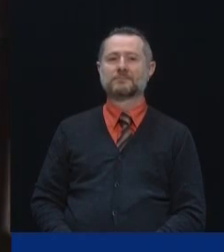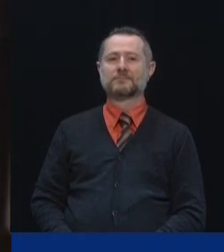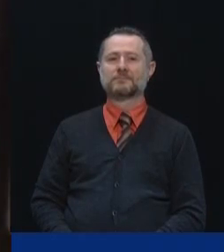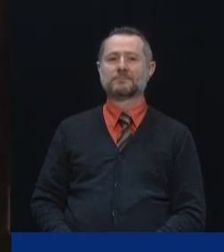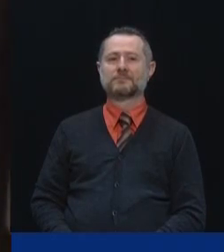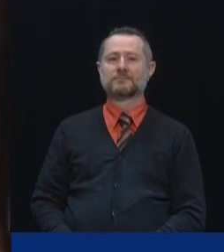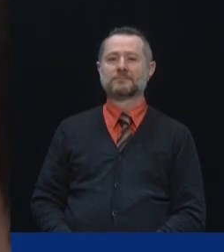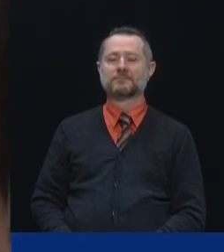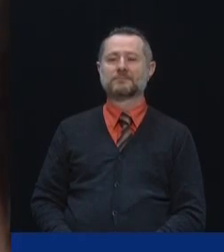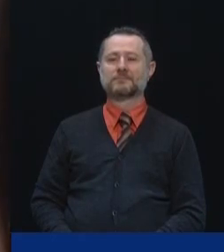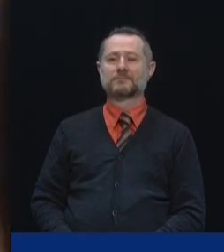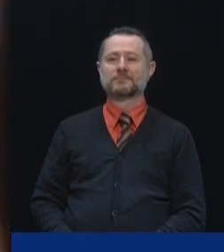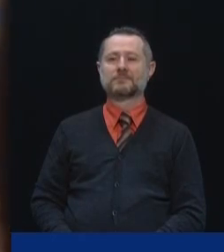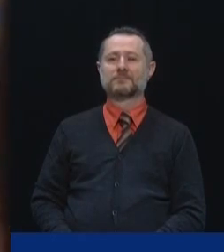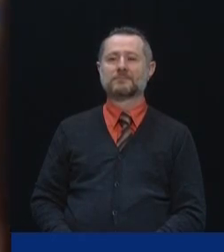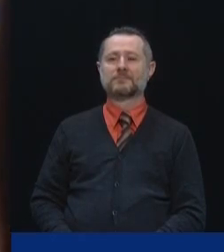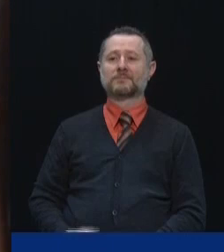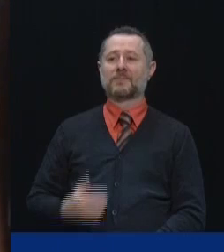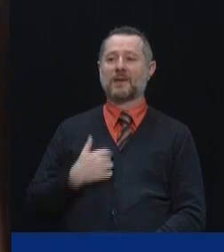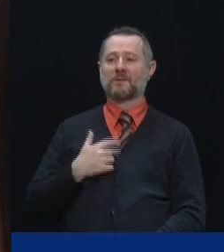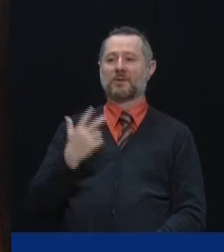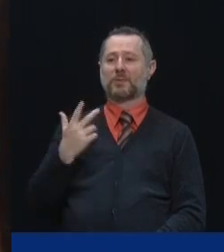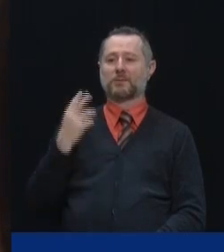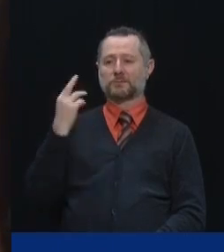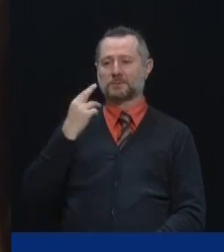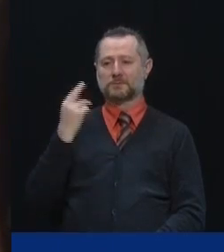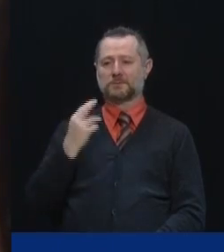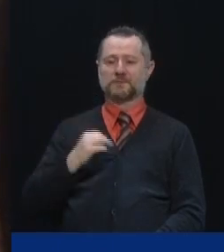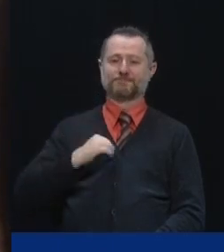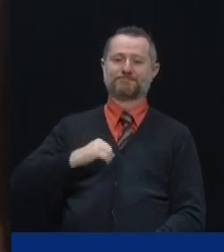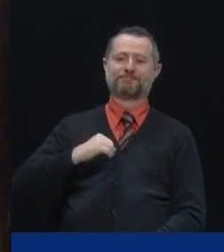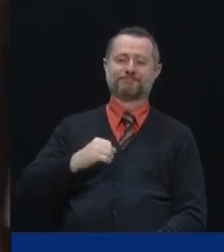Now, there are three reasons why people don't want to take the vaccine.